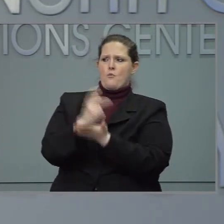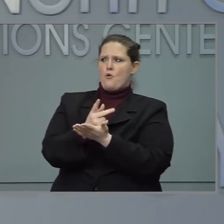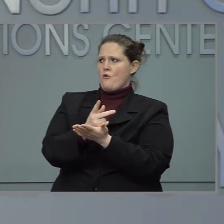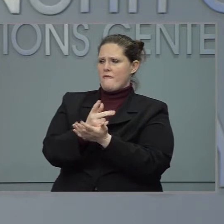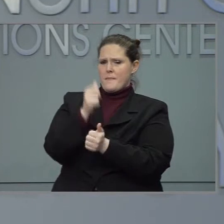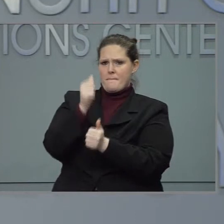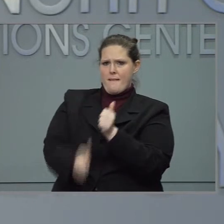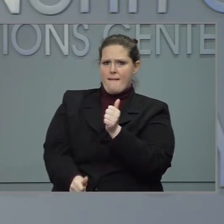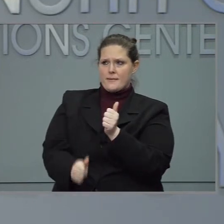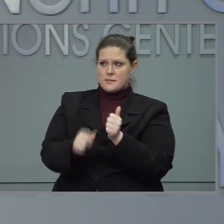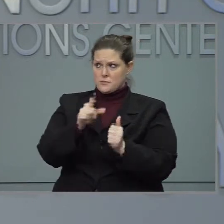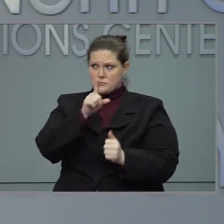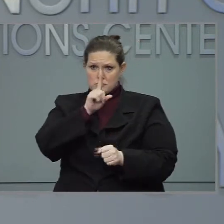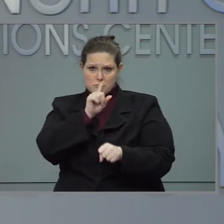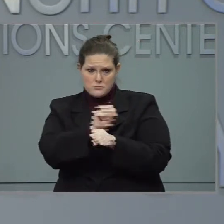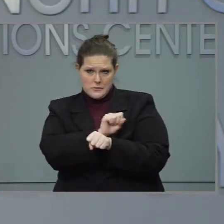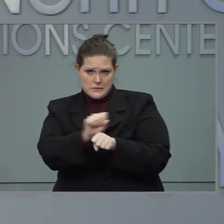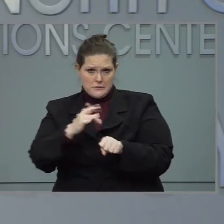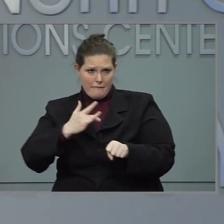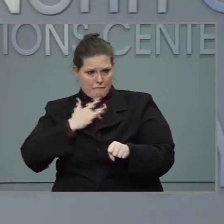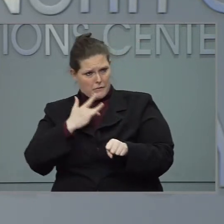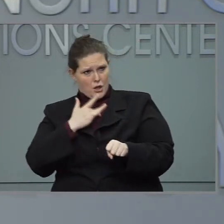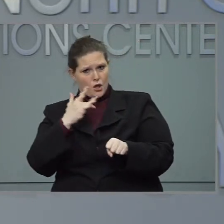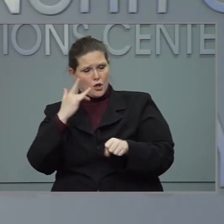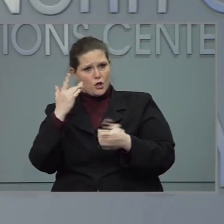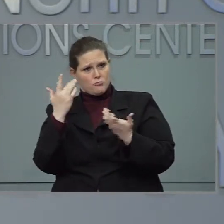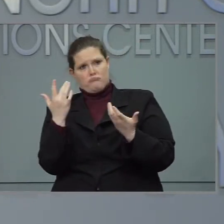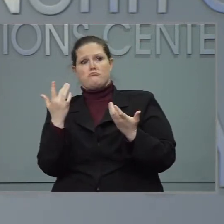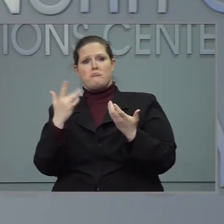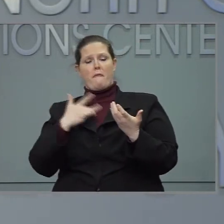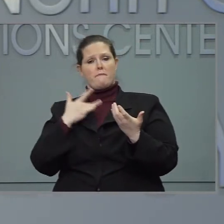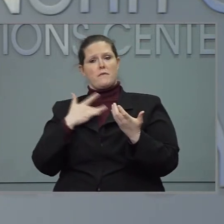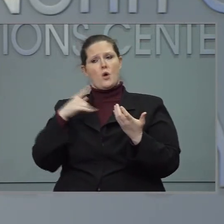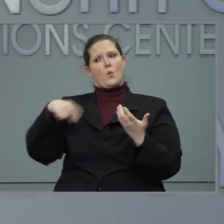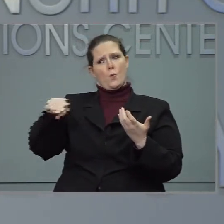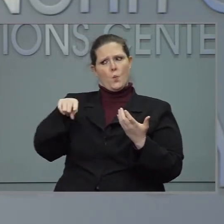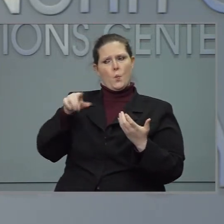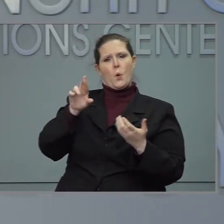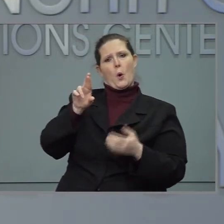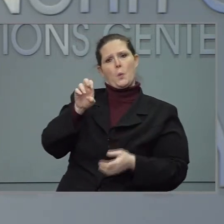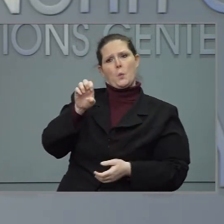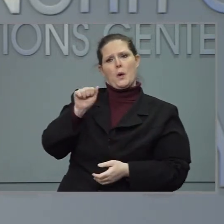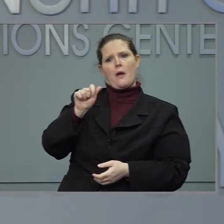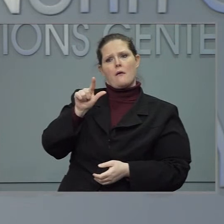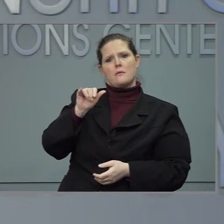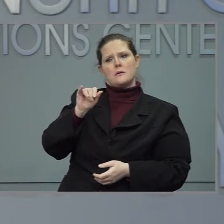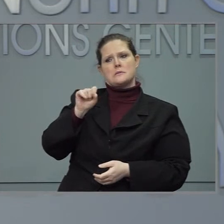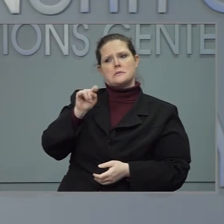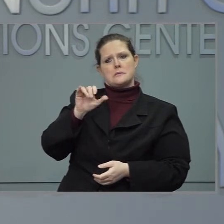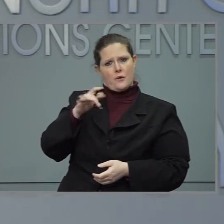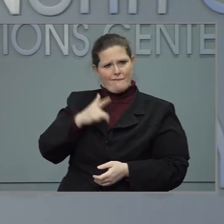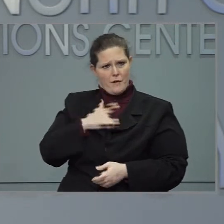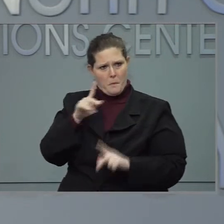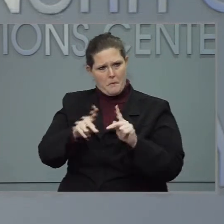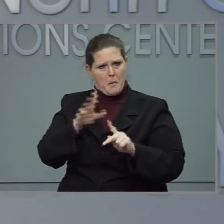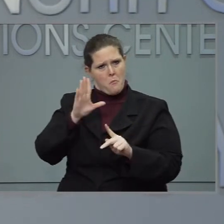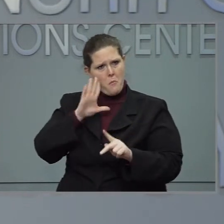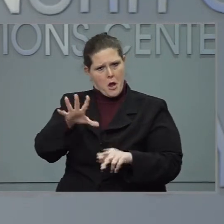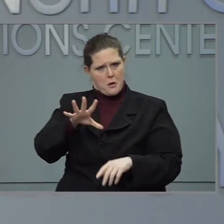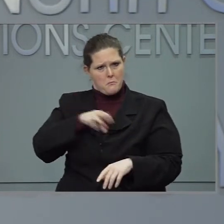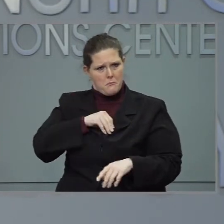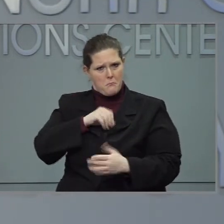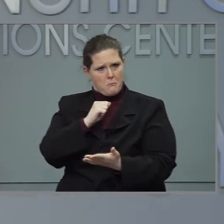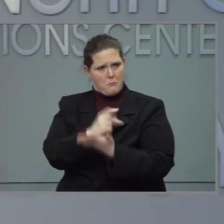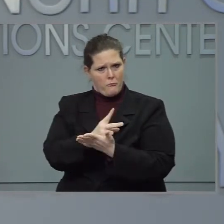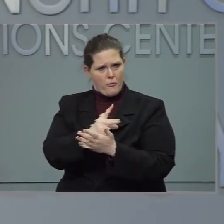really realistic to have it done and get voter support? Yes, sir. Sort of, and this gets